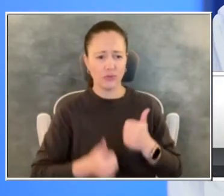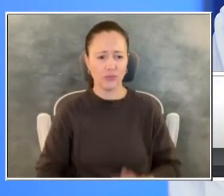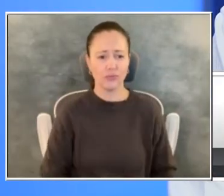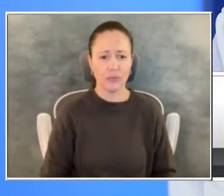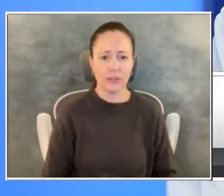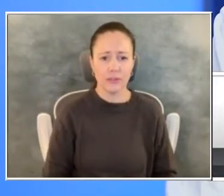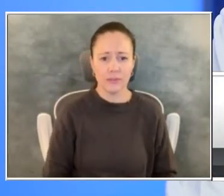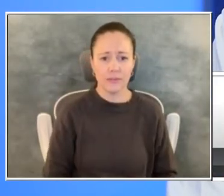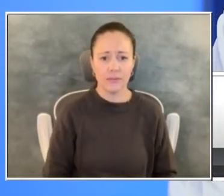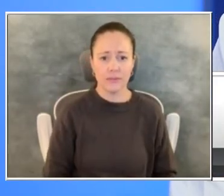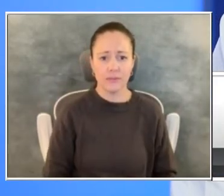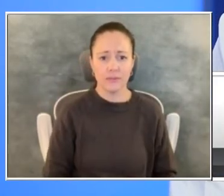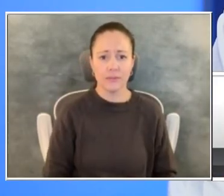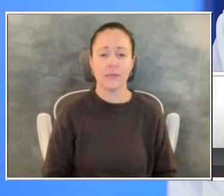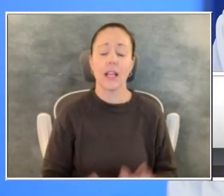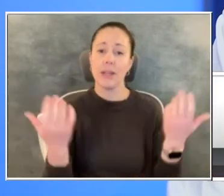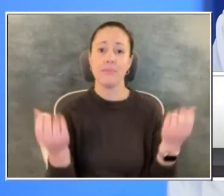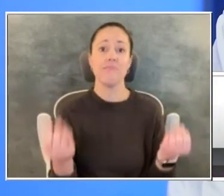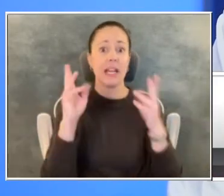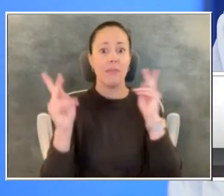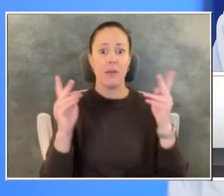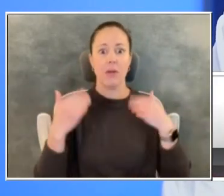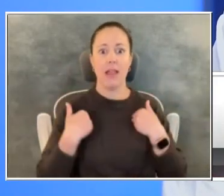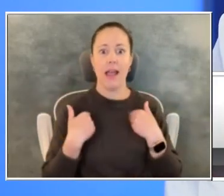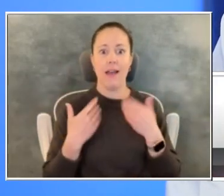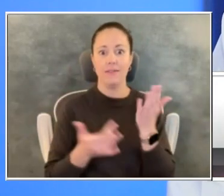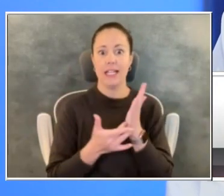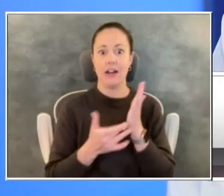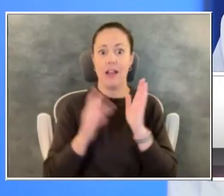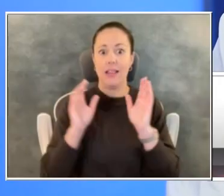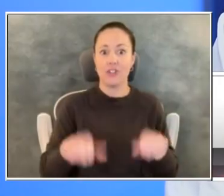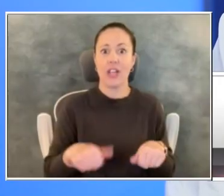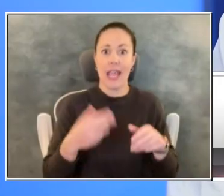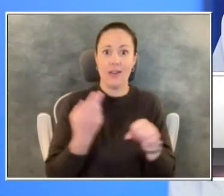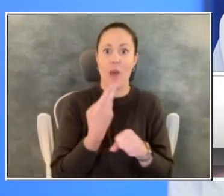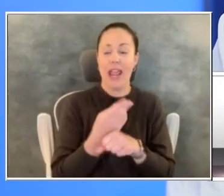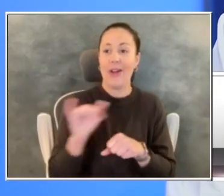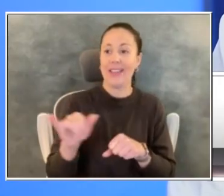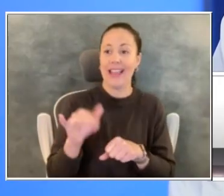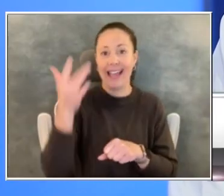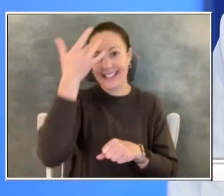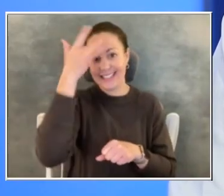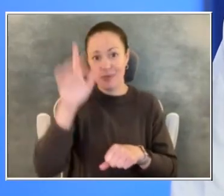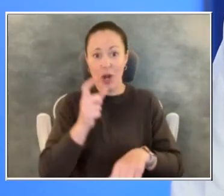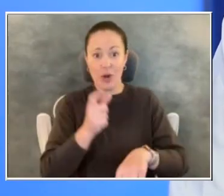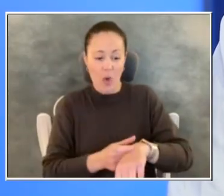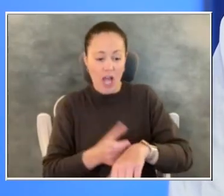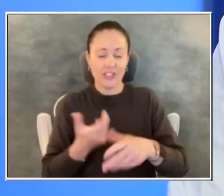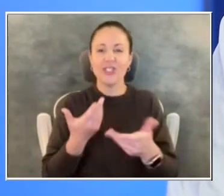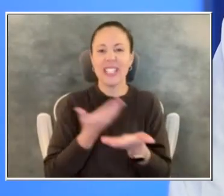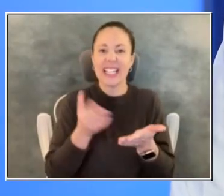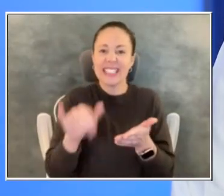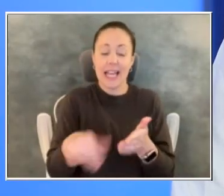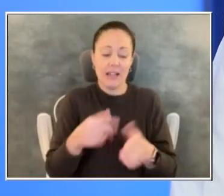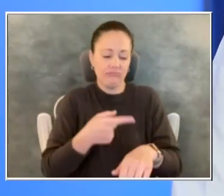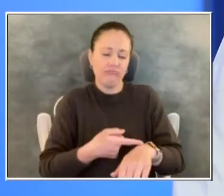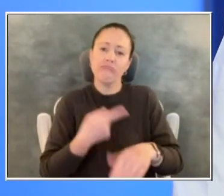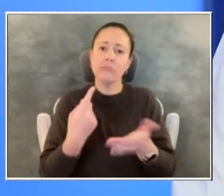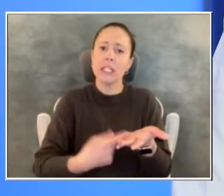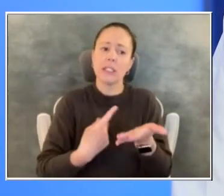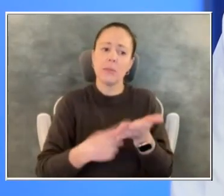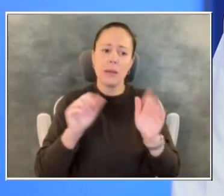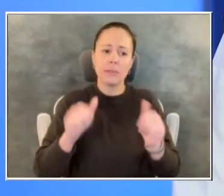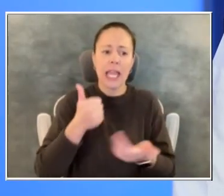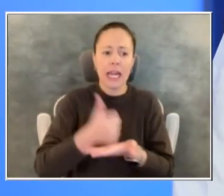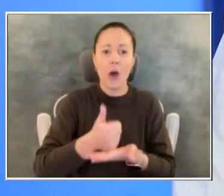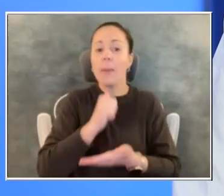have wearable technologies now. You know, some people have smartwatches, and that can sometimes help, but it's not necessarily diagnostic. I think if you're